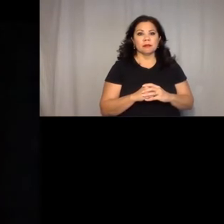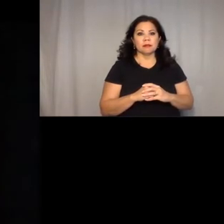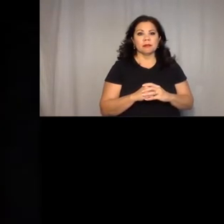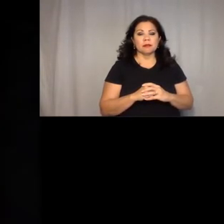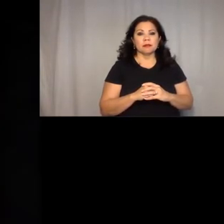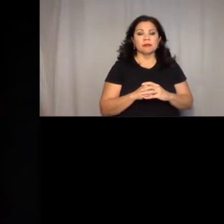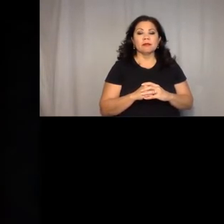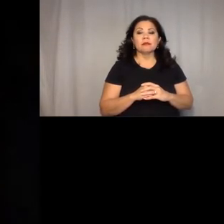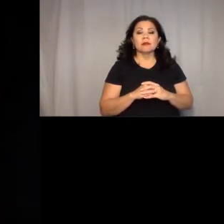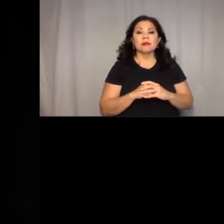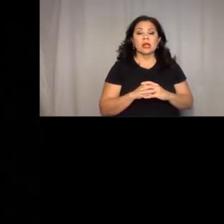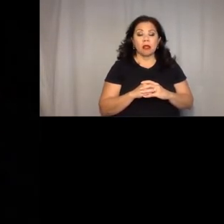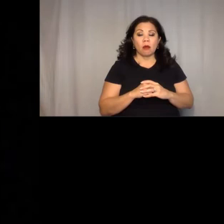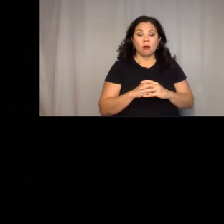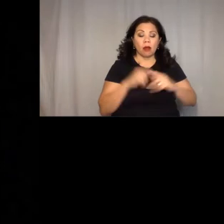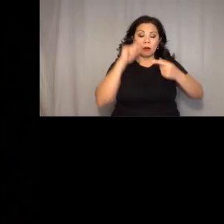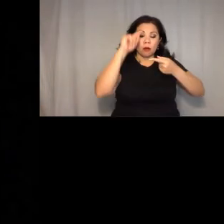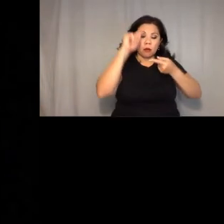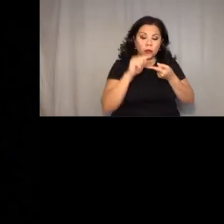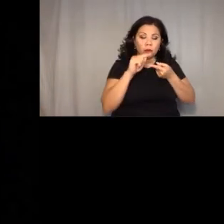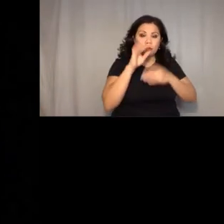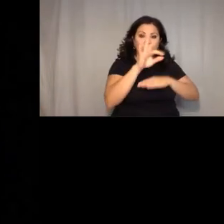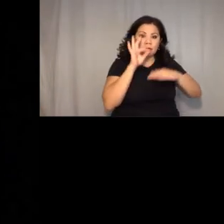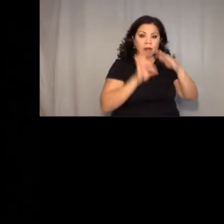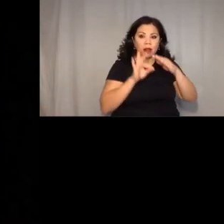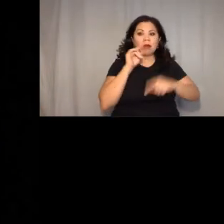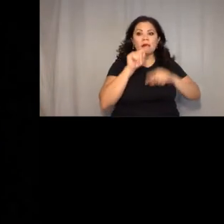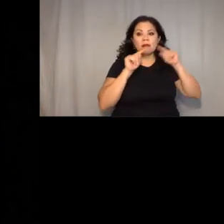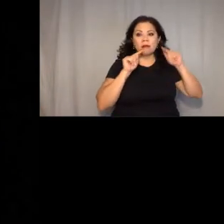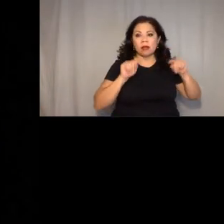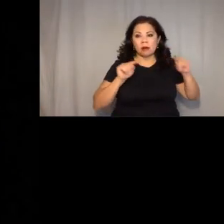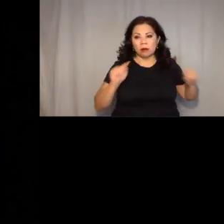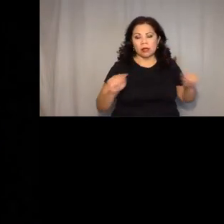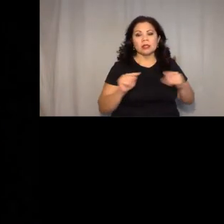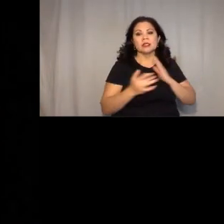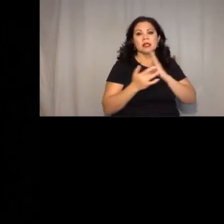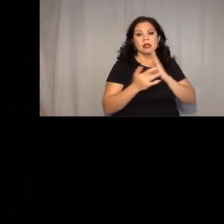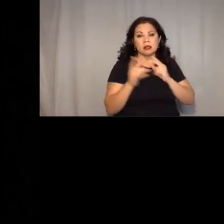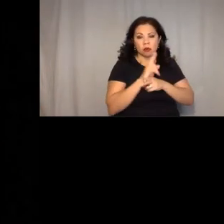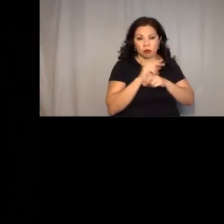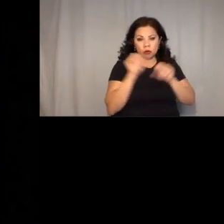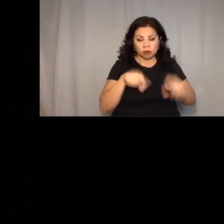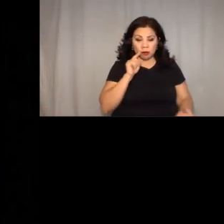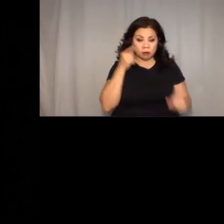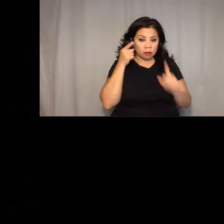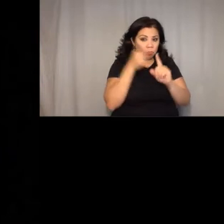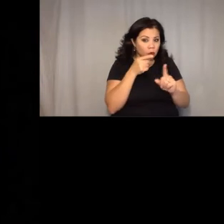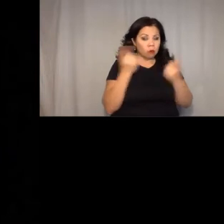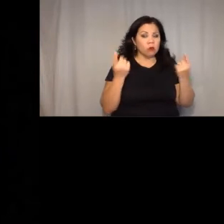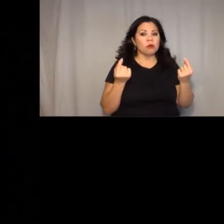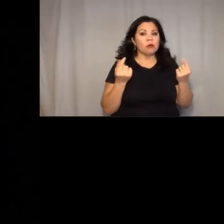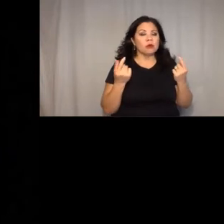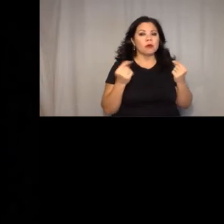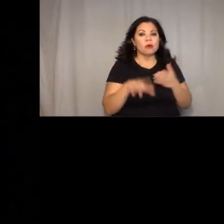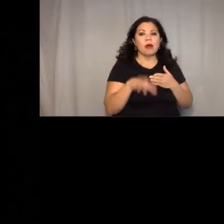So when you're simplifying fractions, there's lots of ways of doing it. The goal when you're simplifying fractions is to be able to find